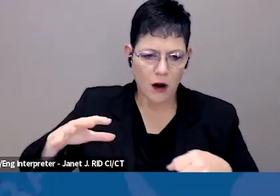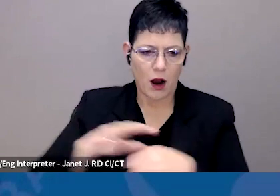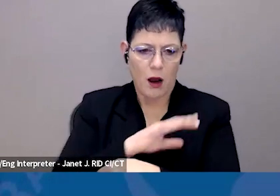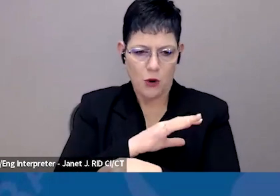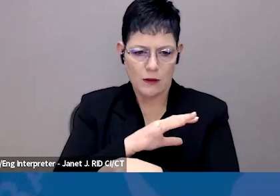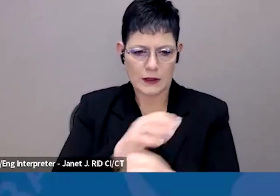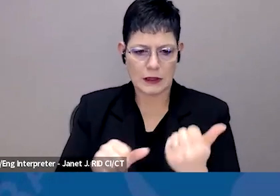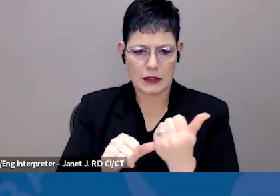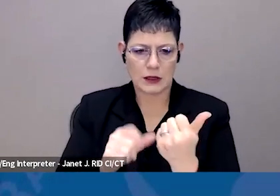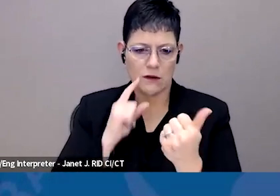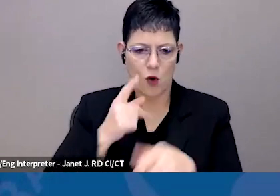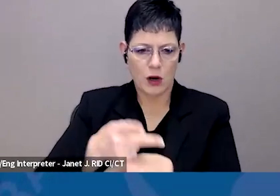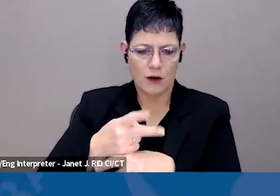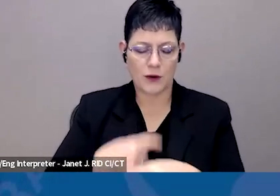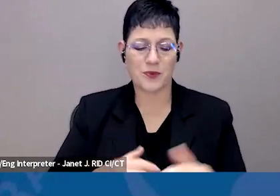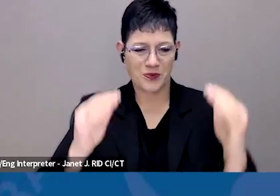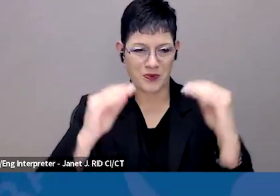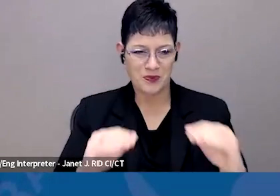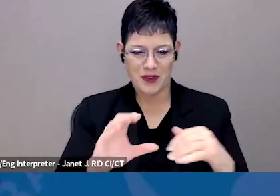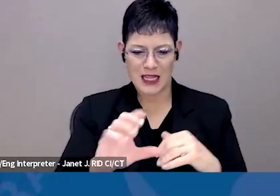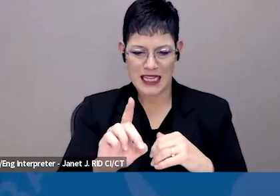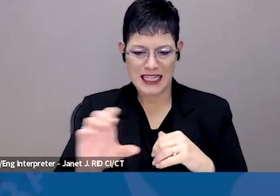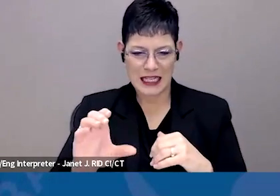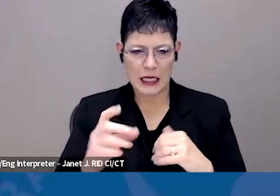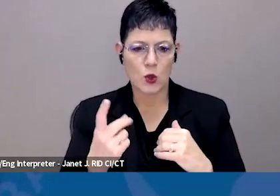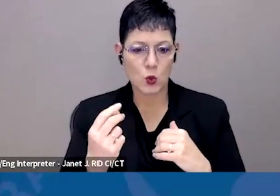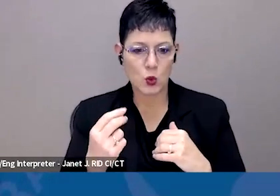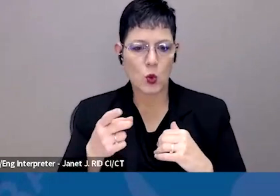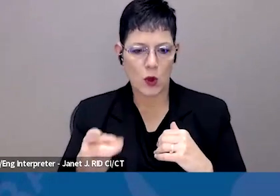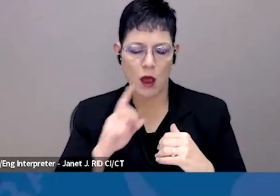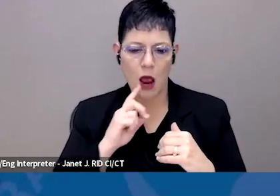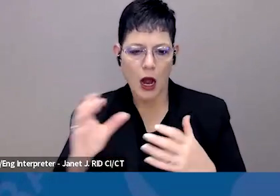Caregivers. CDC is engaged in new family caregiver data